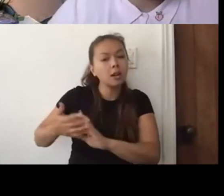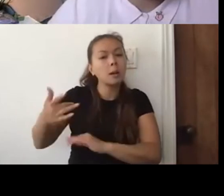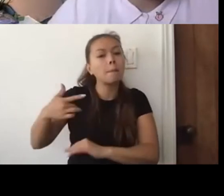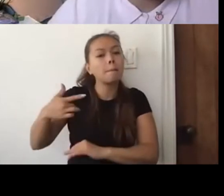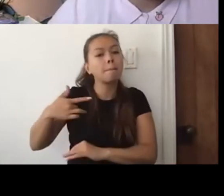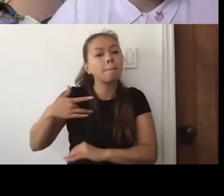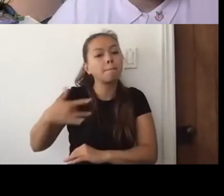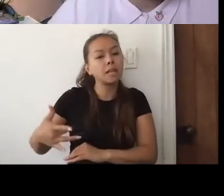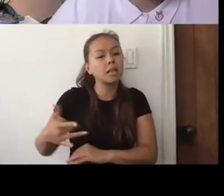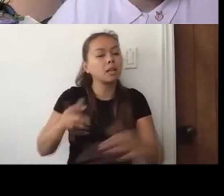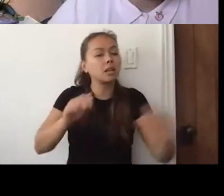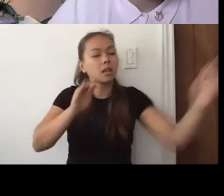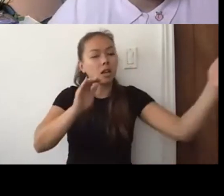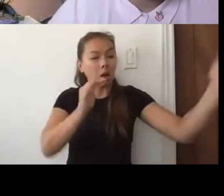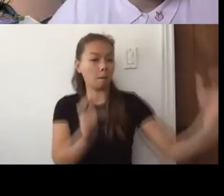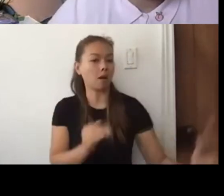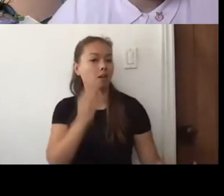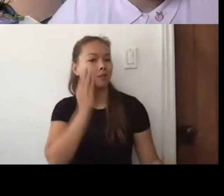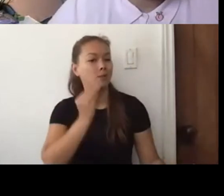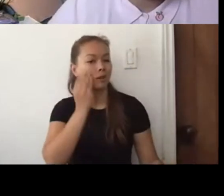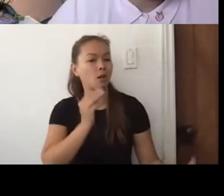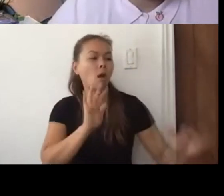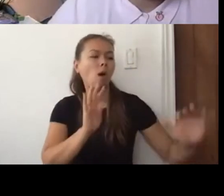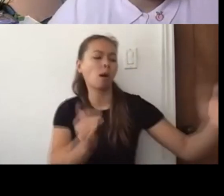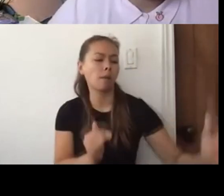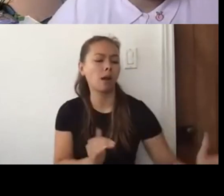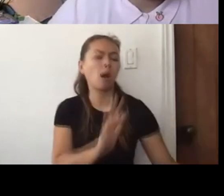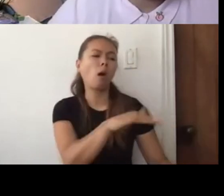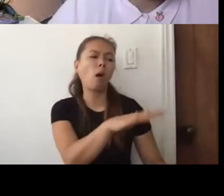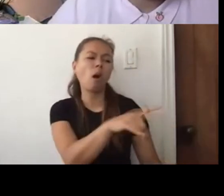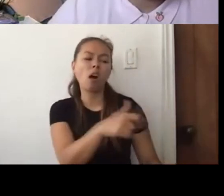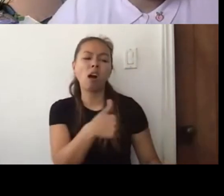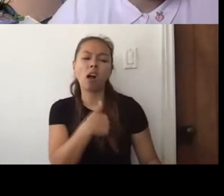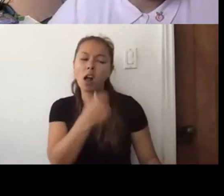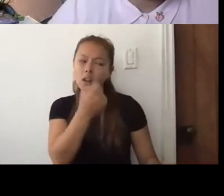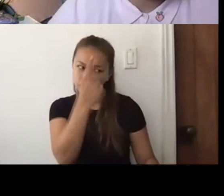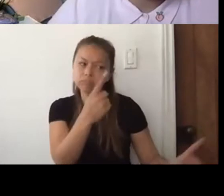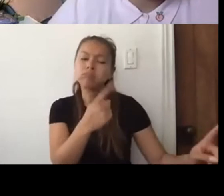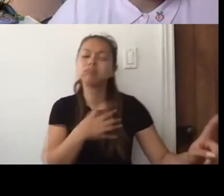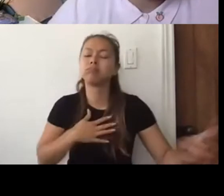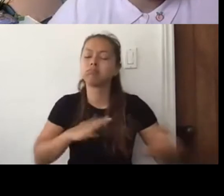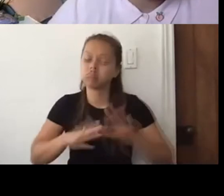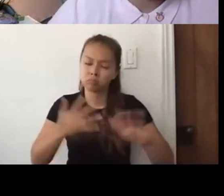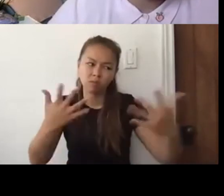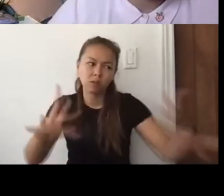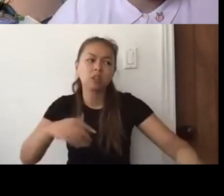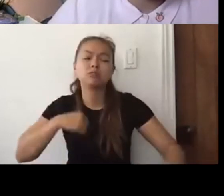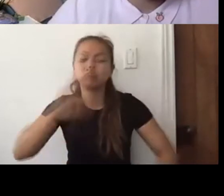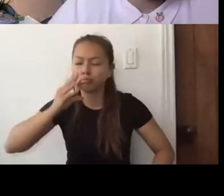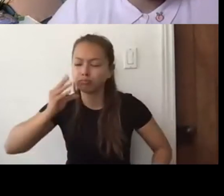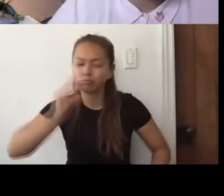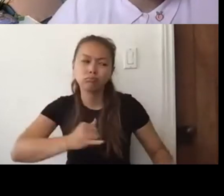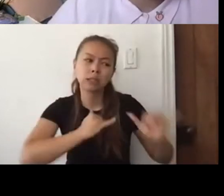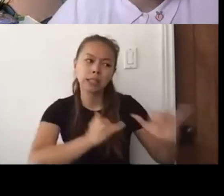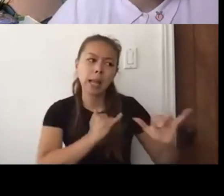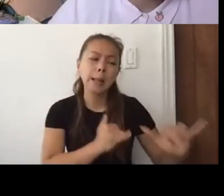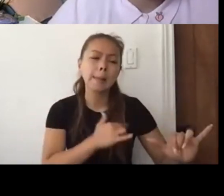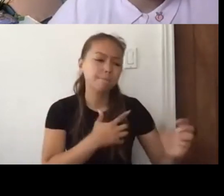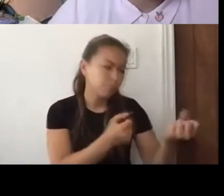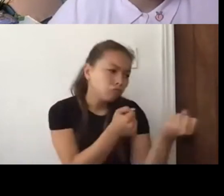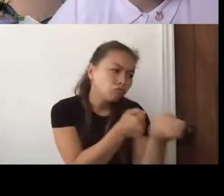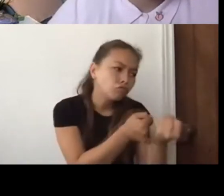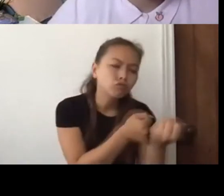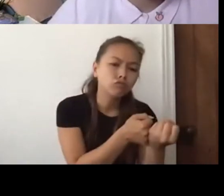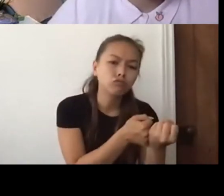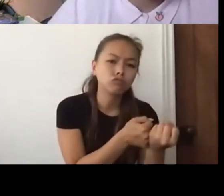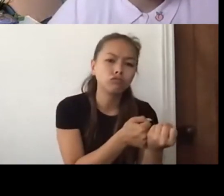I understand what you're going through at this moment because my community has experienced this. And so that's why I want to be there for you. But for me, I think if